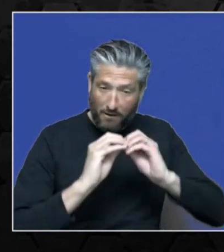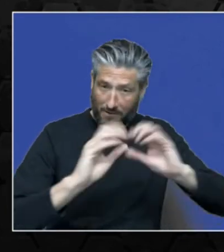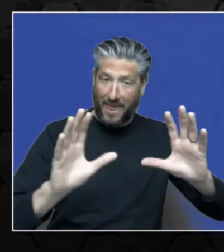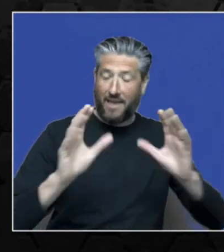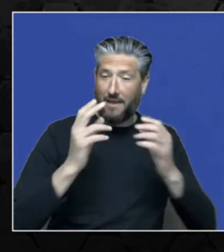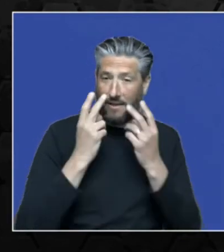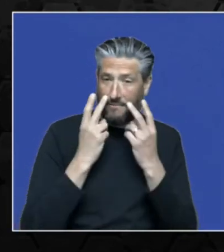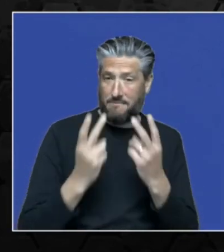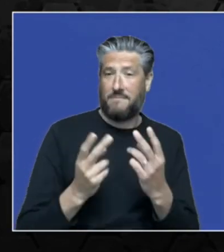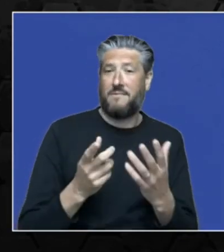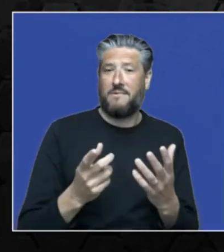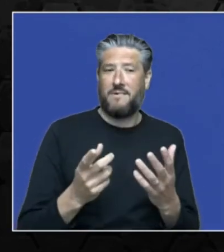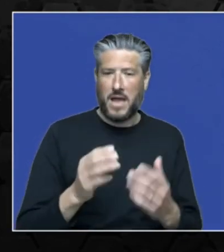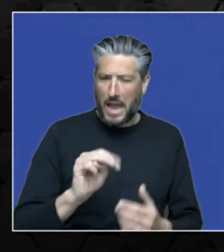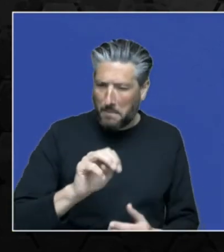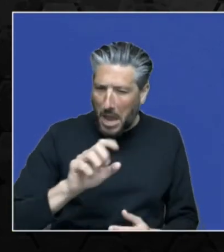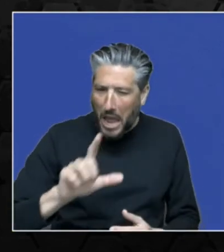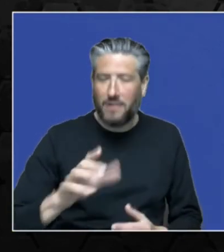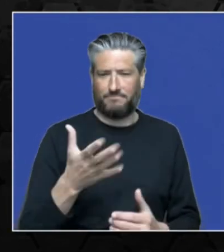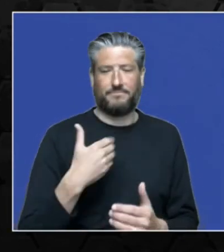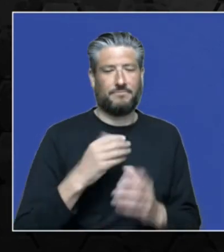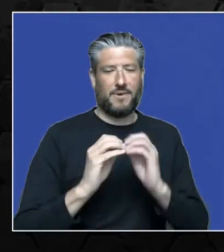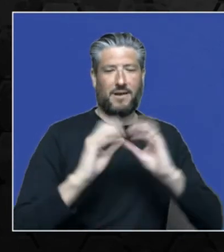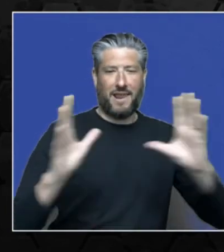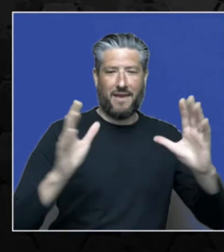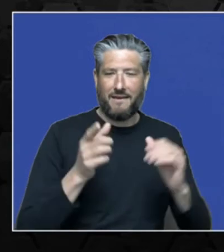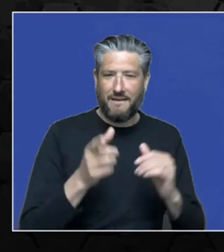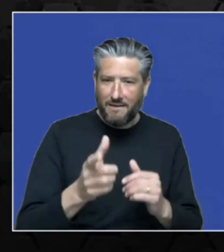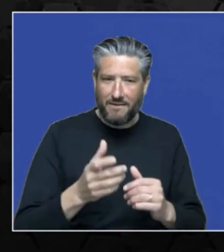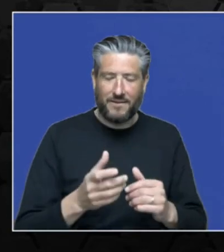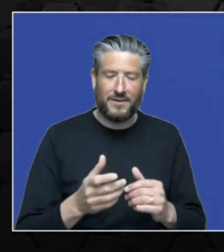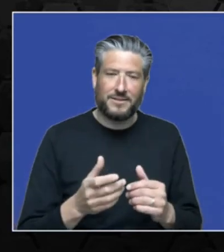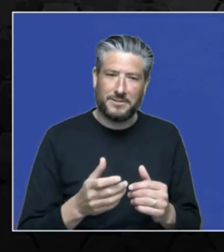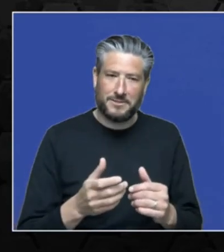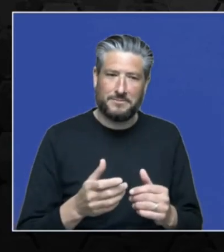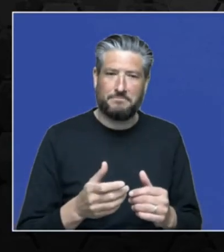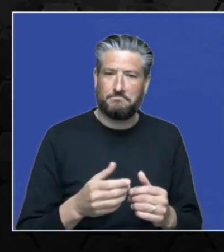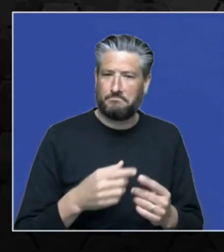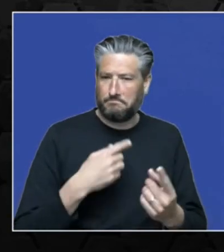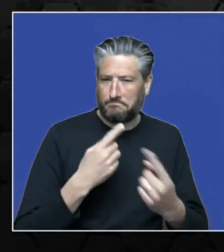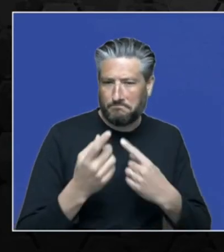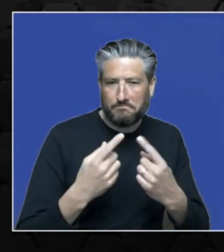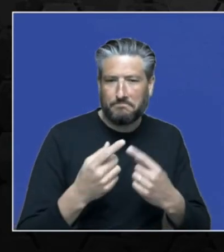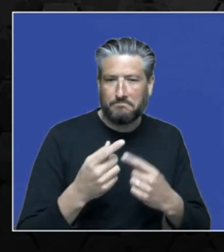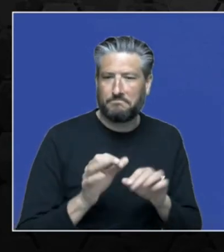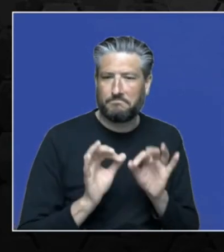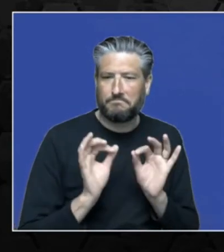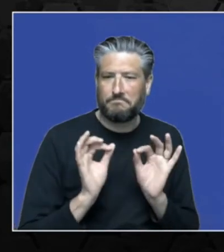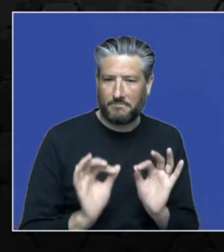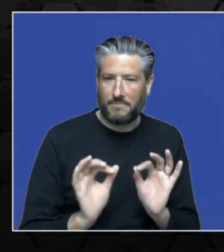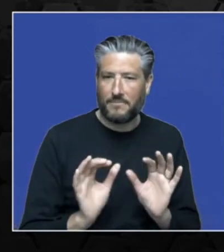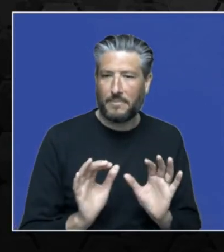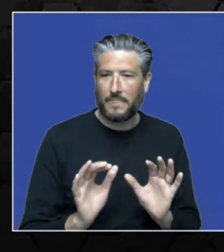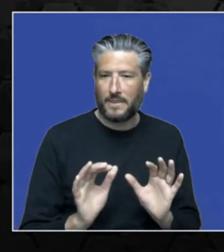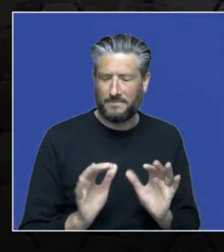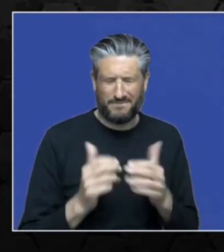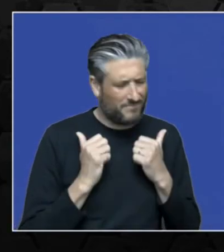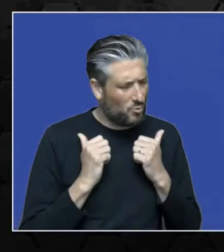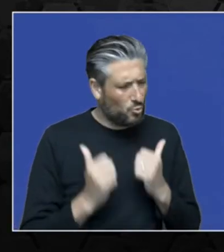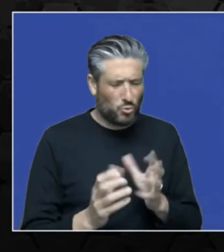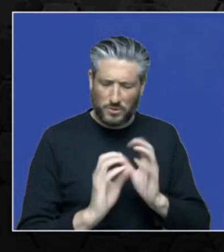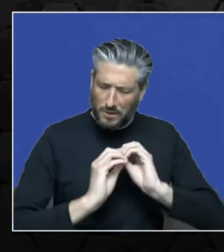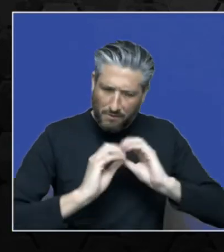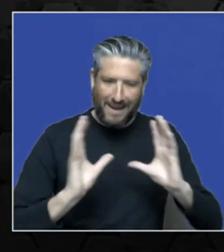machine learning, and a lot of very clear